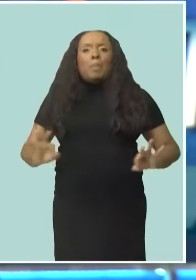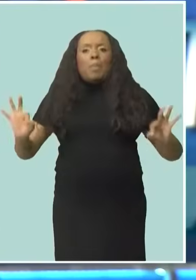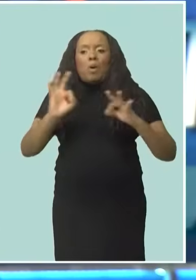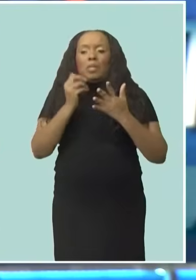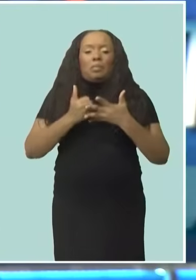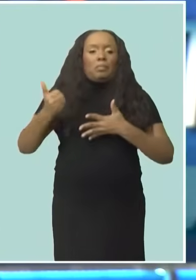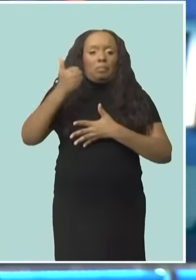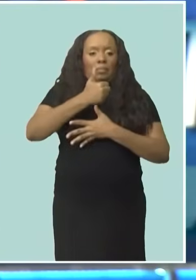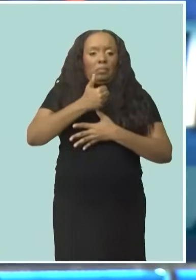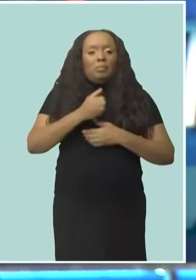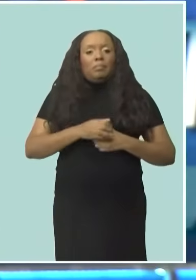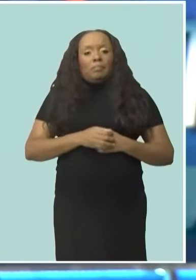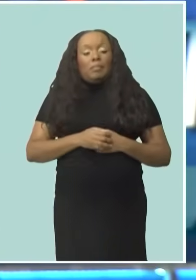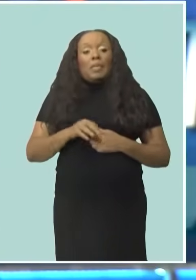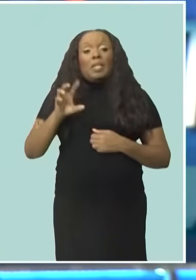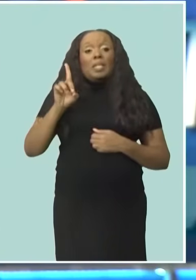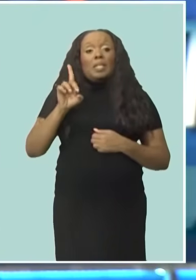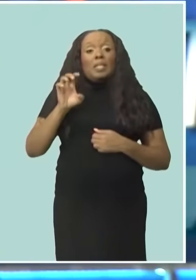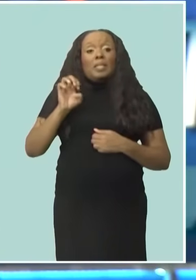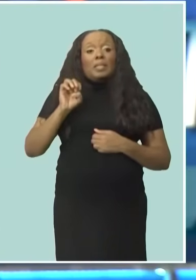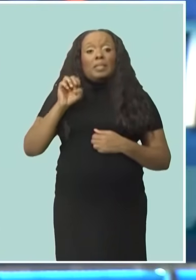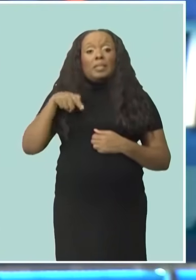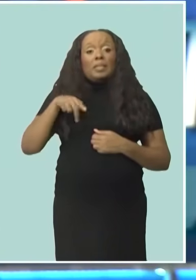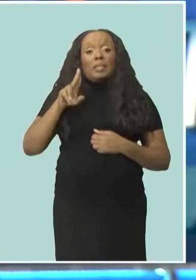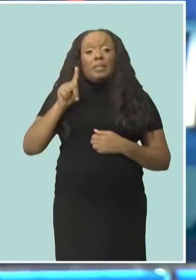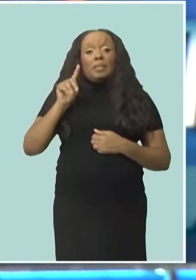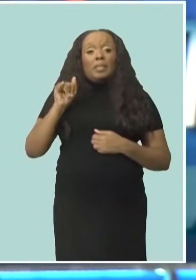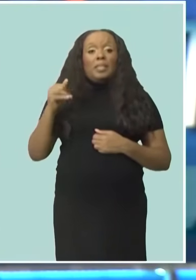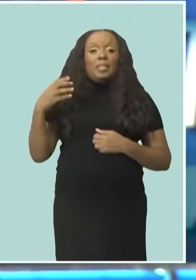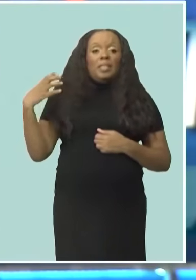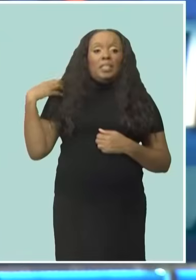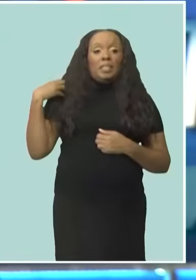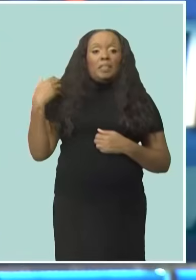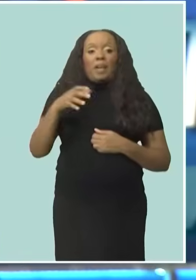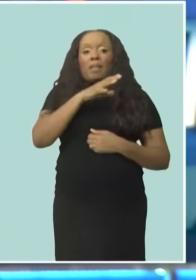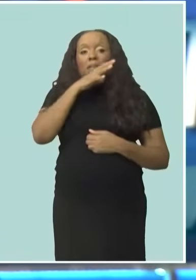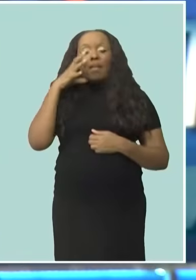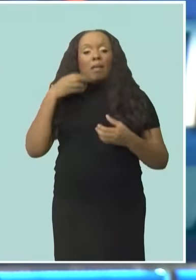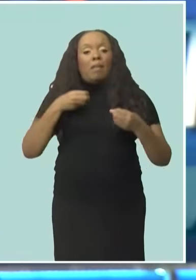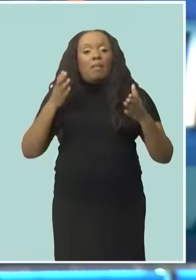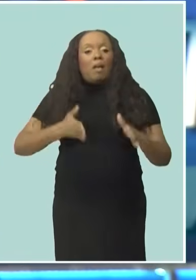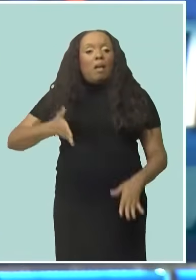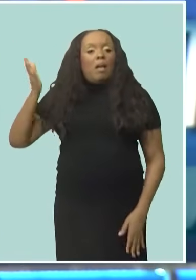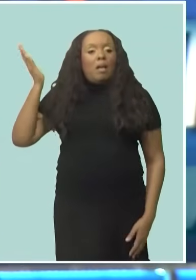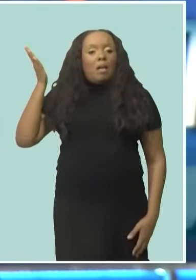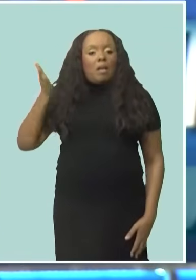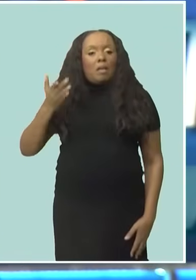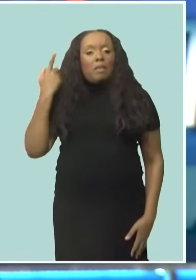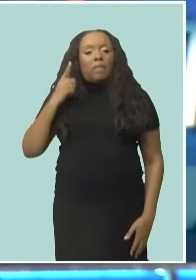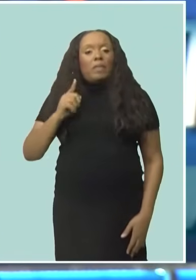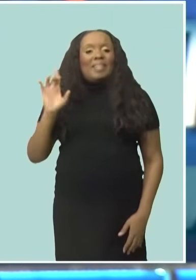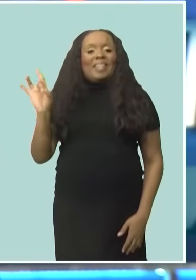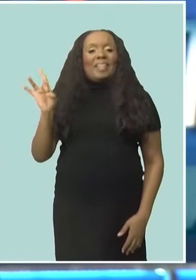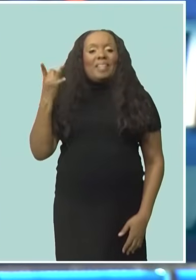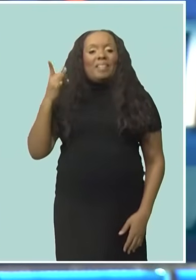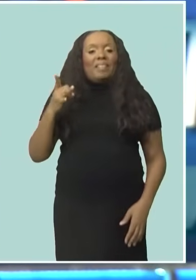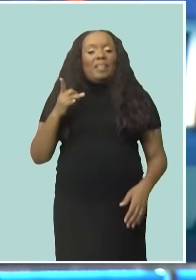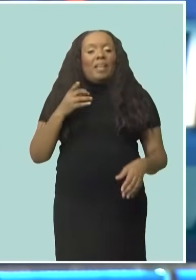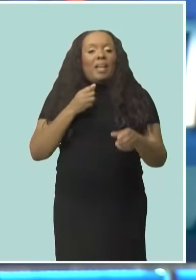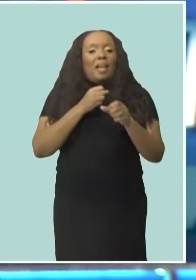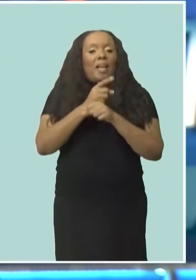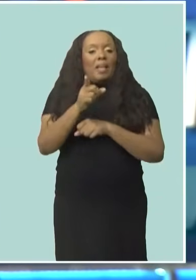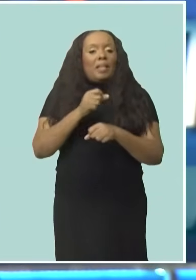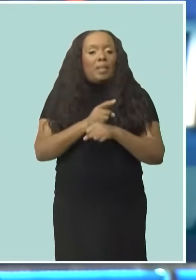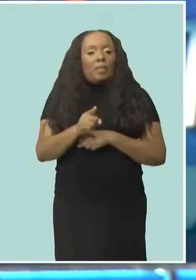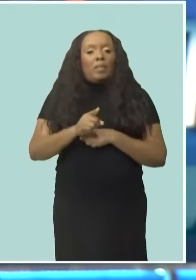Chief Agricultural Officer Barney Callender made the observation during his address at the 8th Annual Barbados